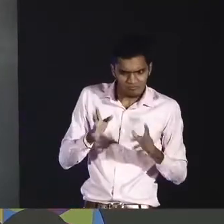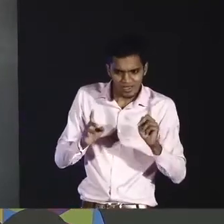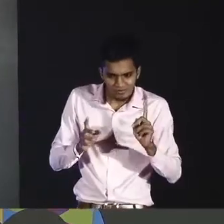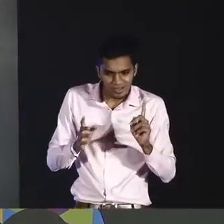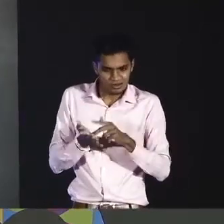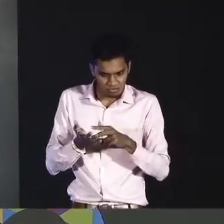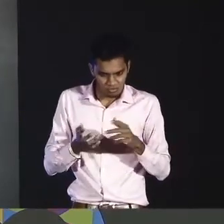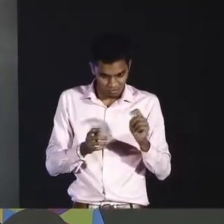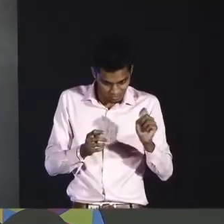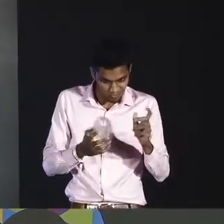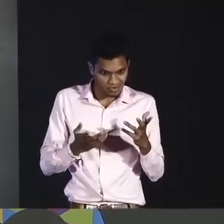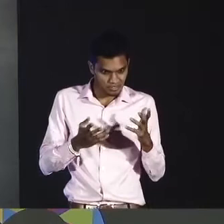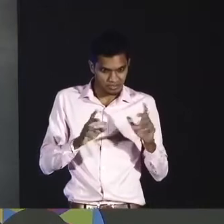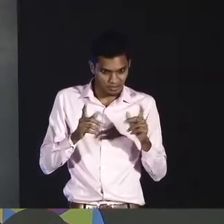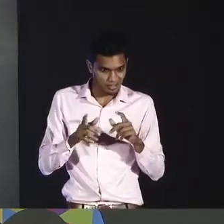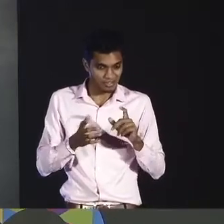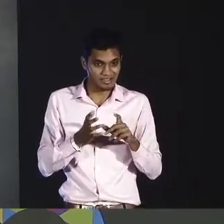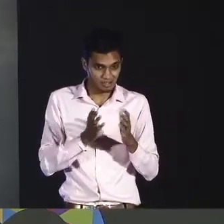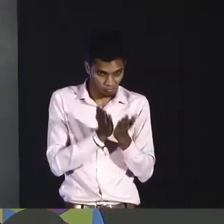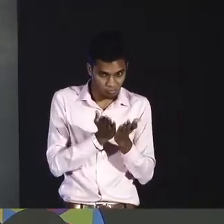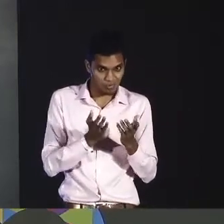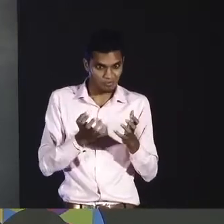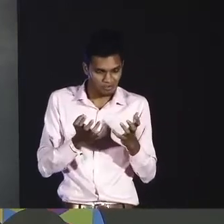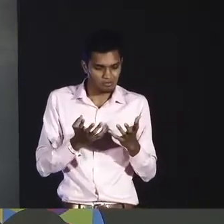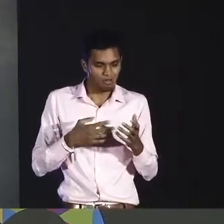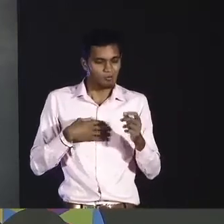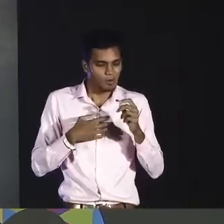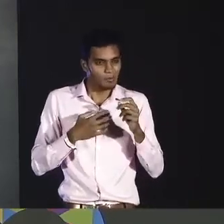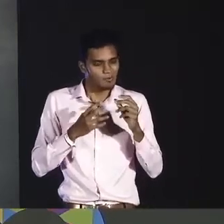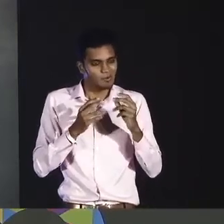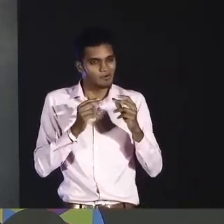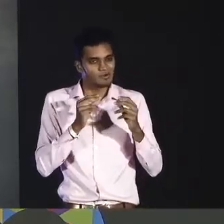You want to go to the library?" And that poor fellow, after listening